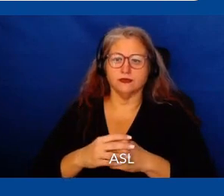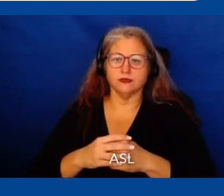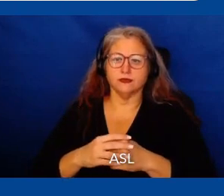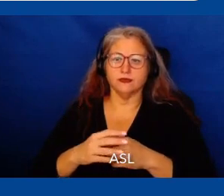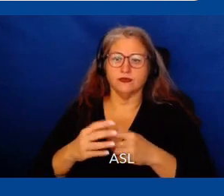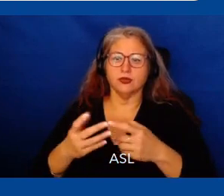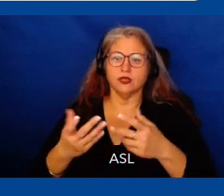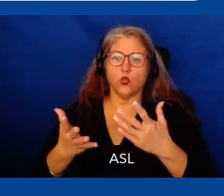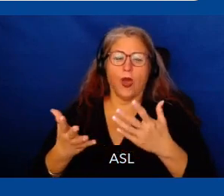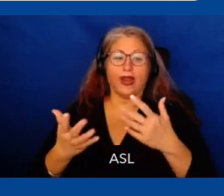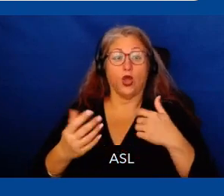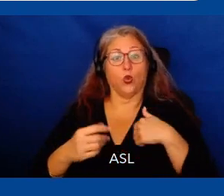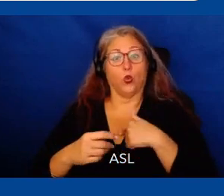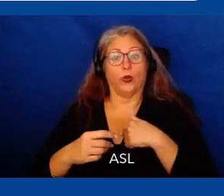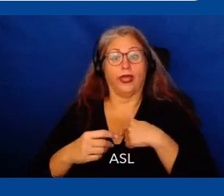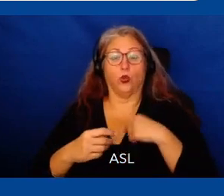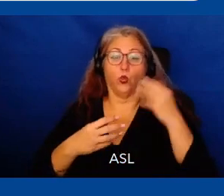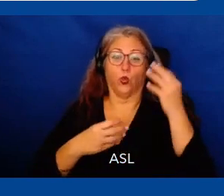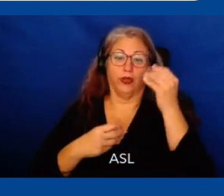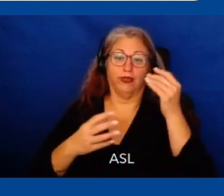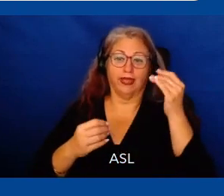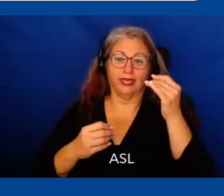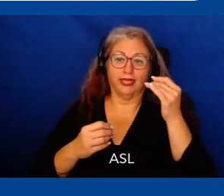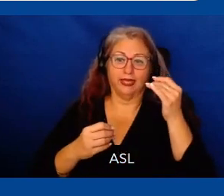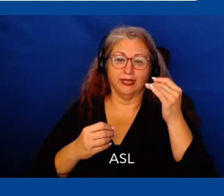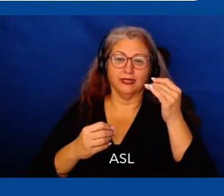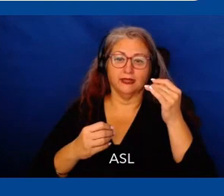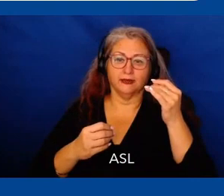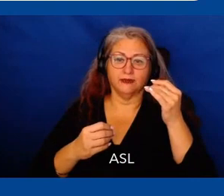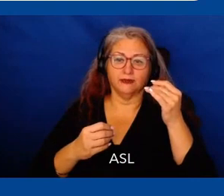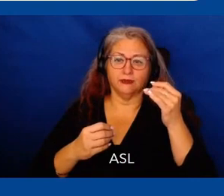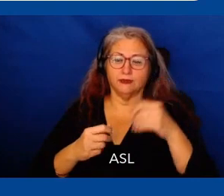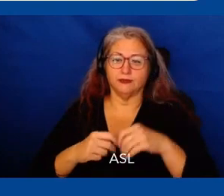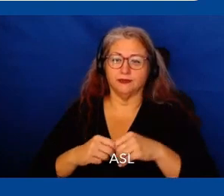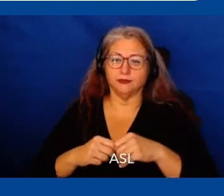what we were thinking with the movie.